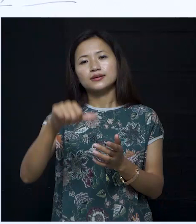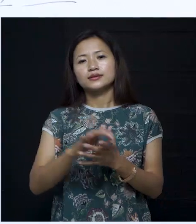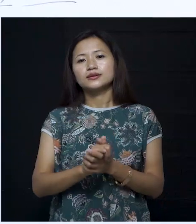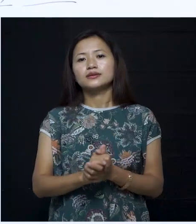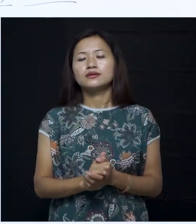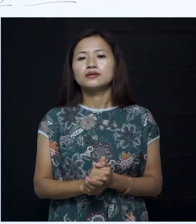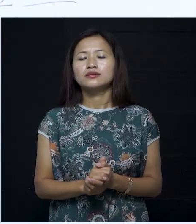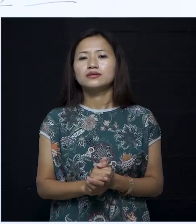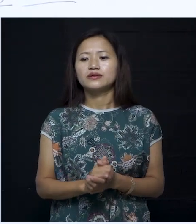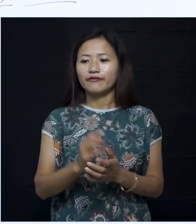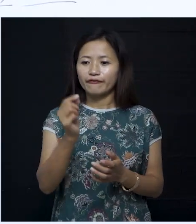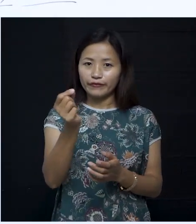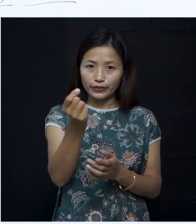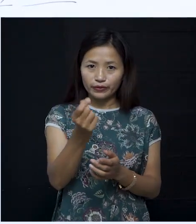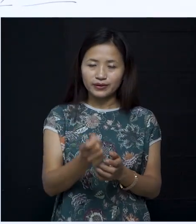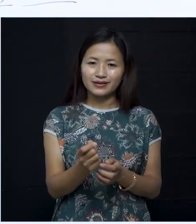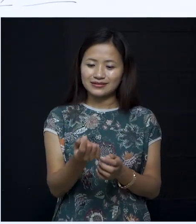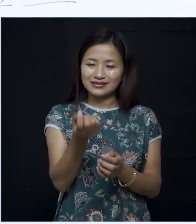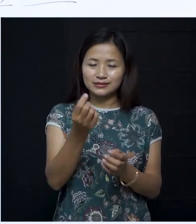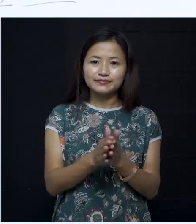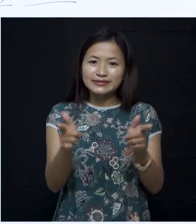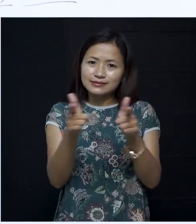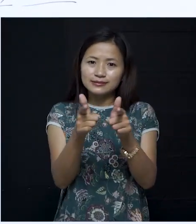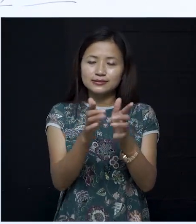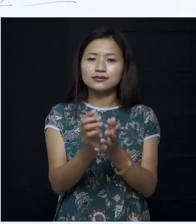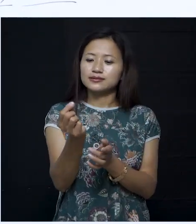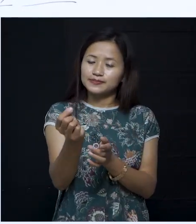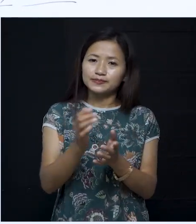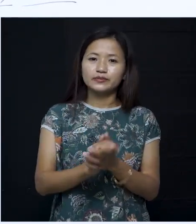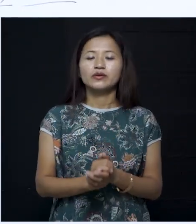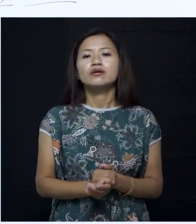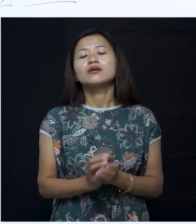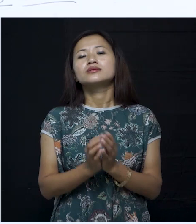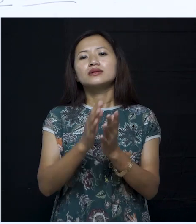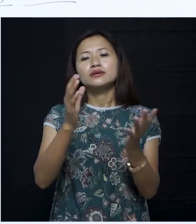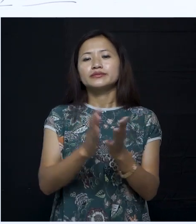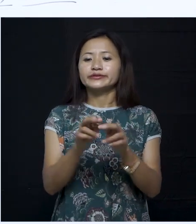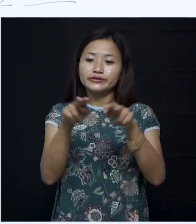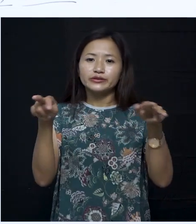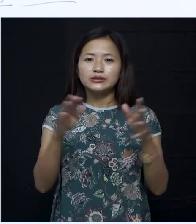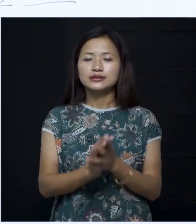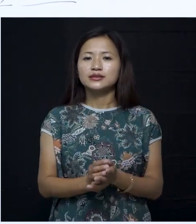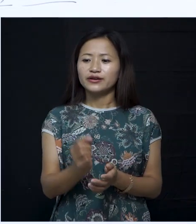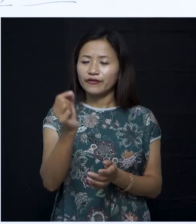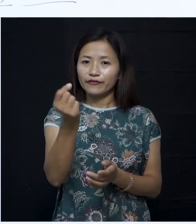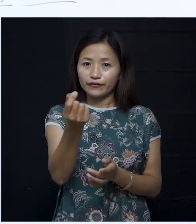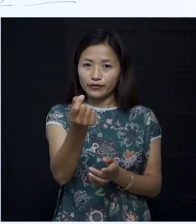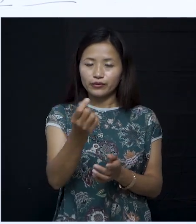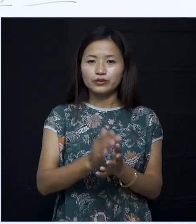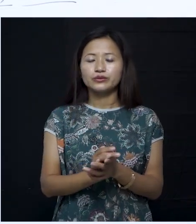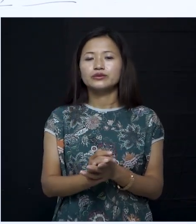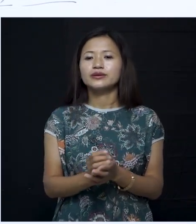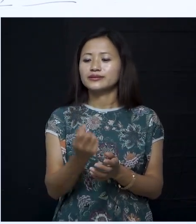Because few and little refers to an amount which is not very much. But the difference is few will be used only